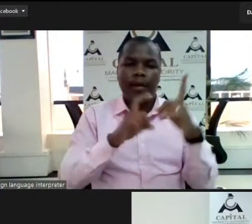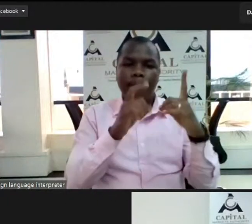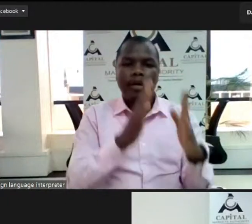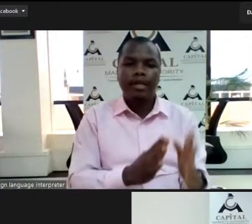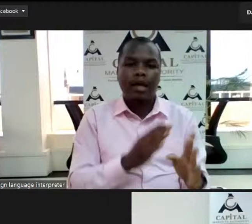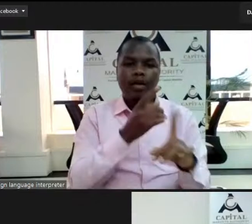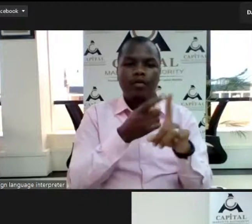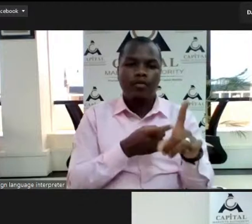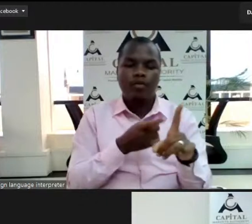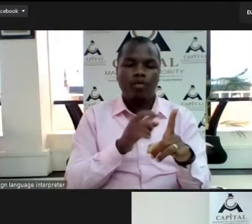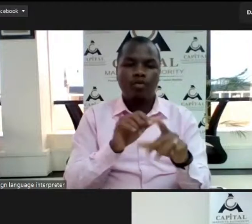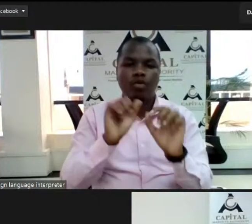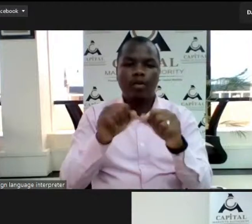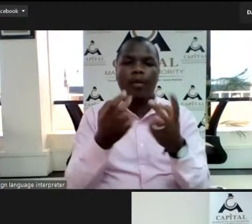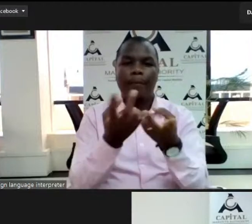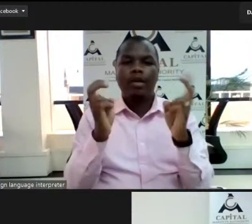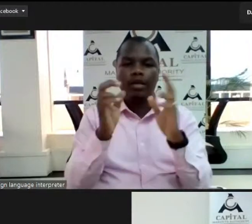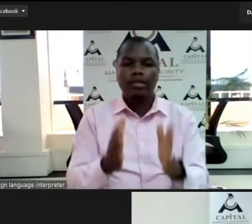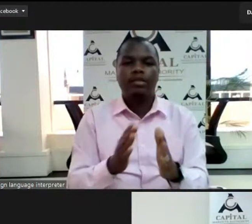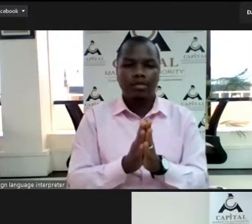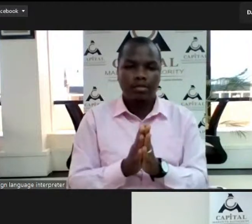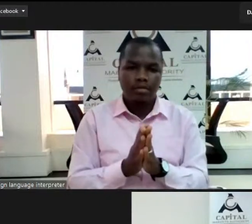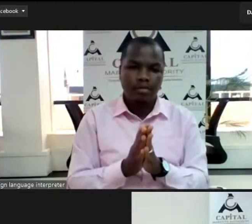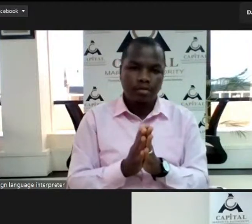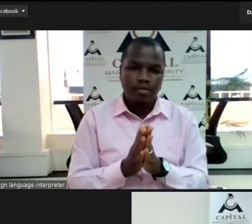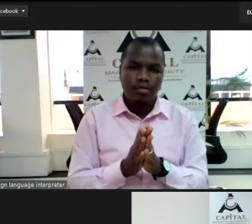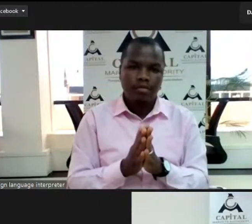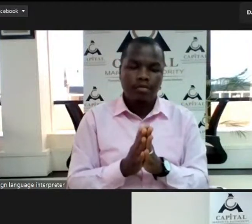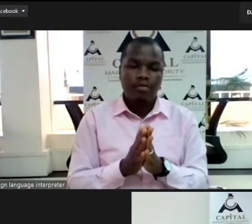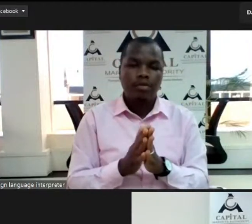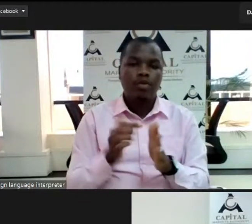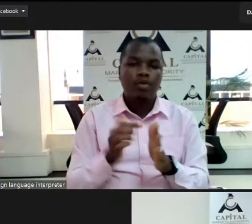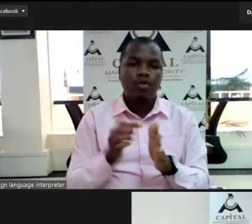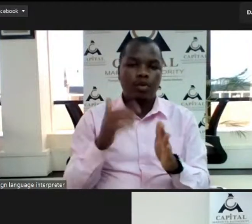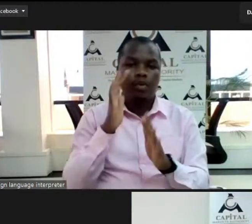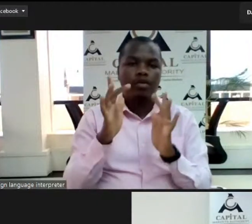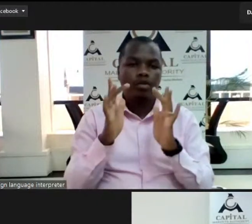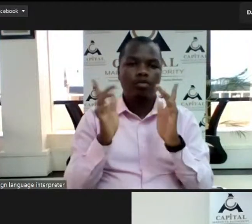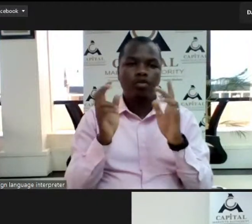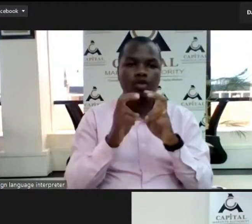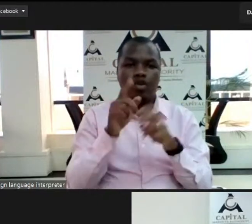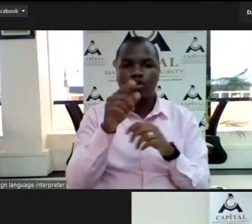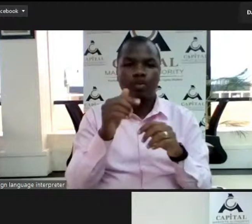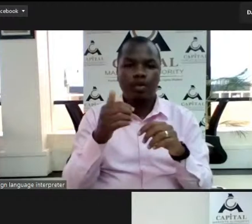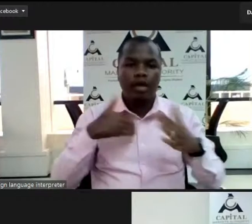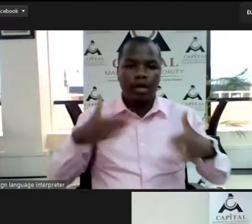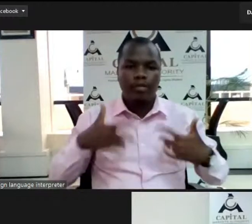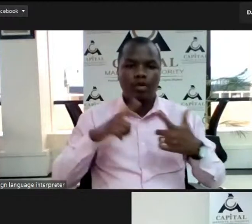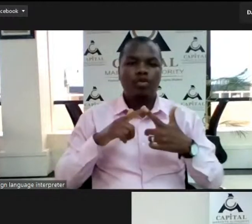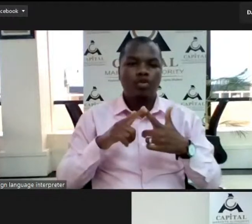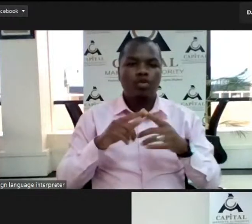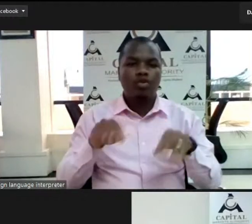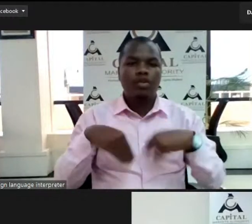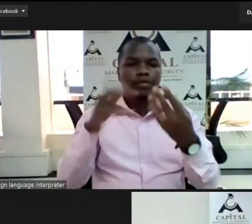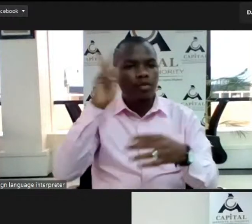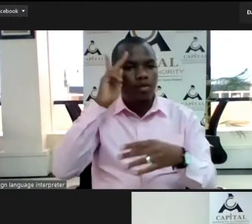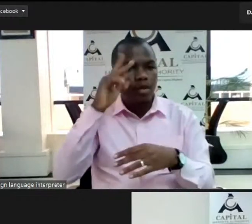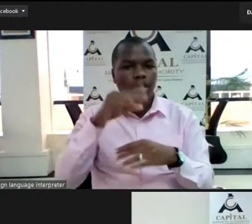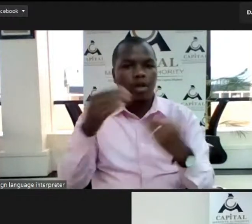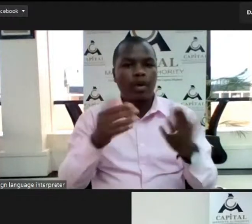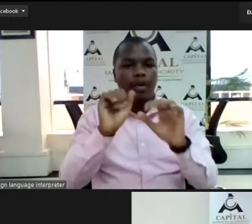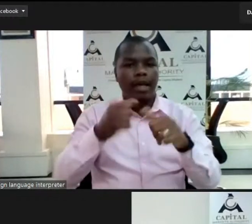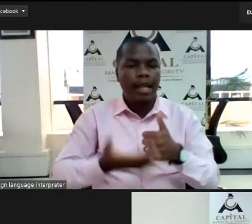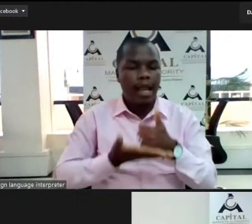our able panelists. Philip Gachuki at Gmail. We'll reach out to you, Philip. We're happy to impart knowledge and where we can